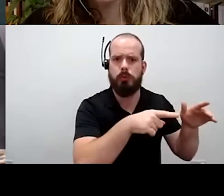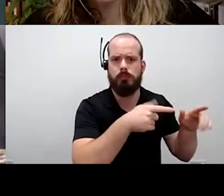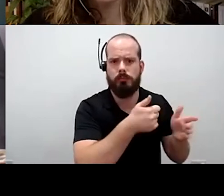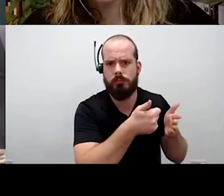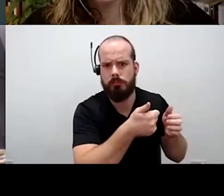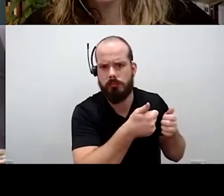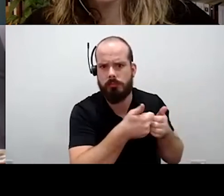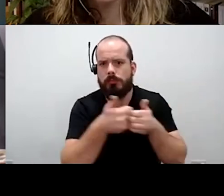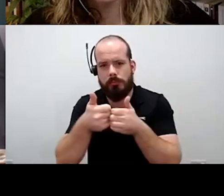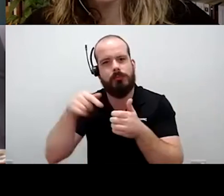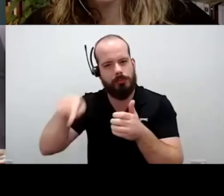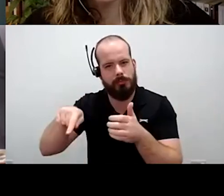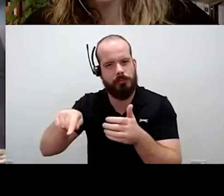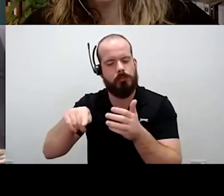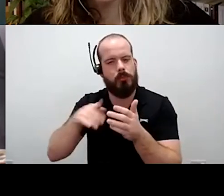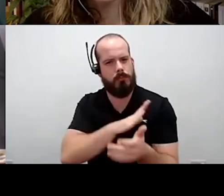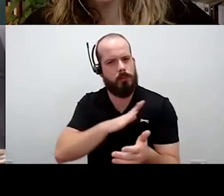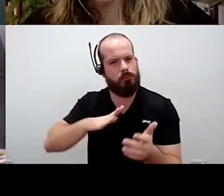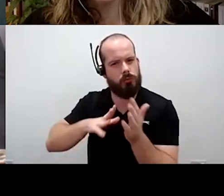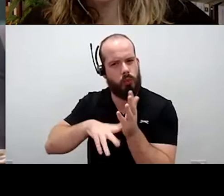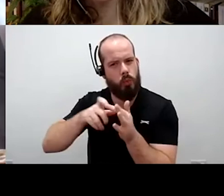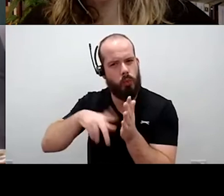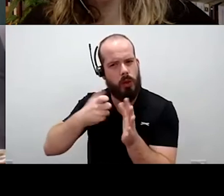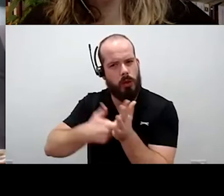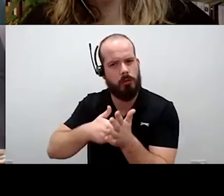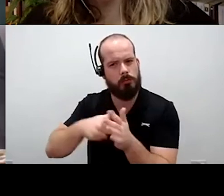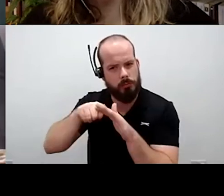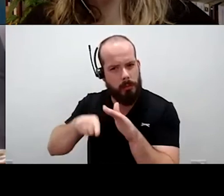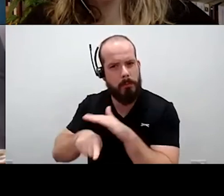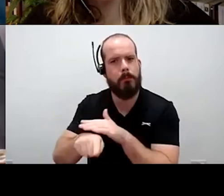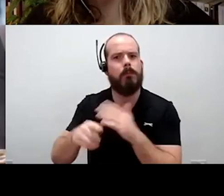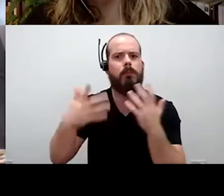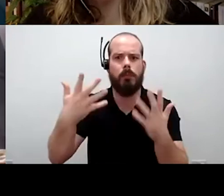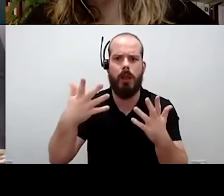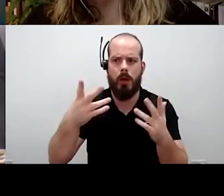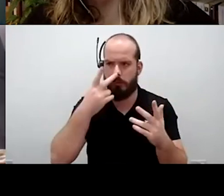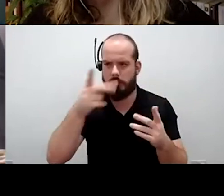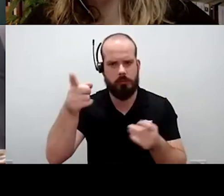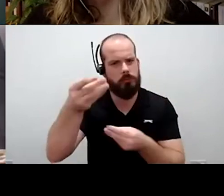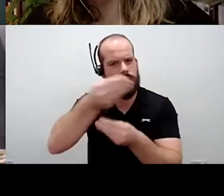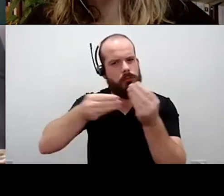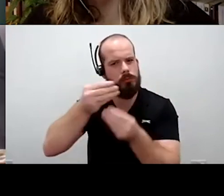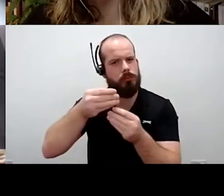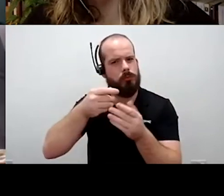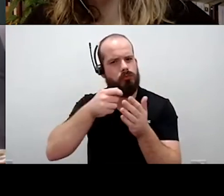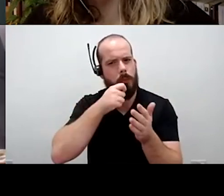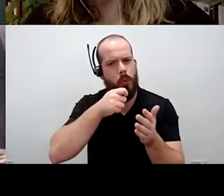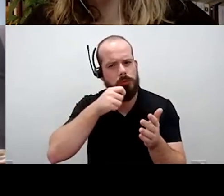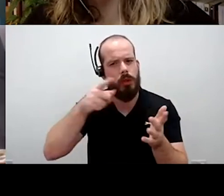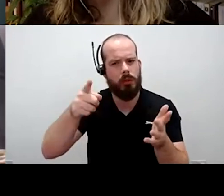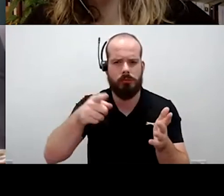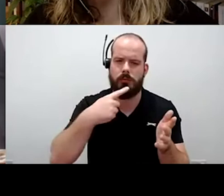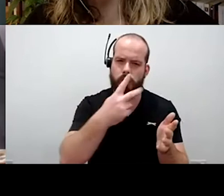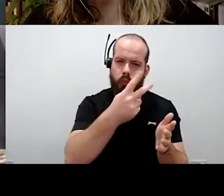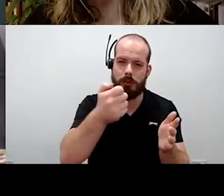had huge numbers of reports in the US starting to acknowledge it and actually call for it. They put numbers on it. They say it's 26 billion a year as the effective